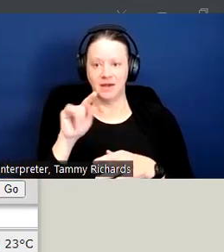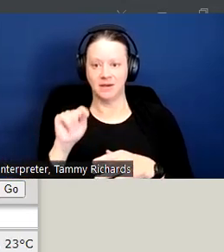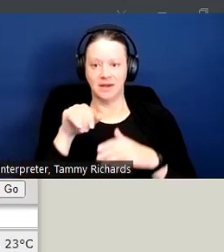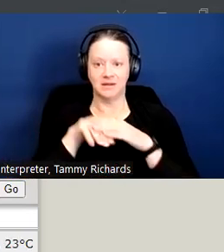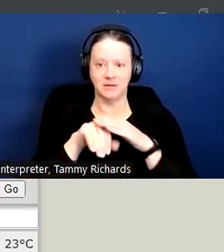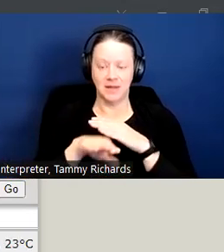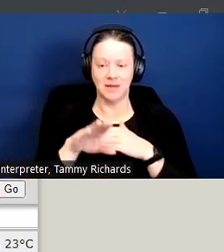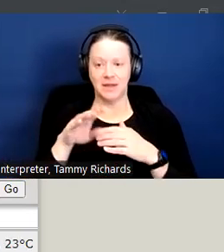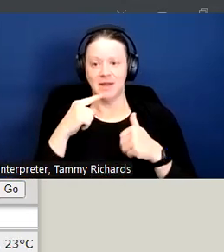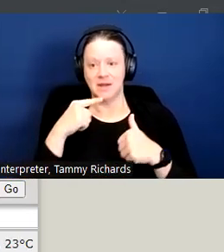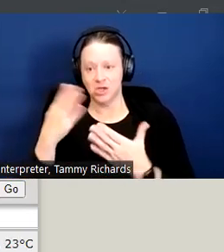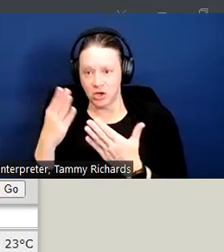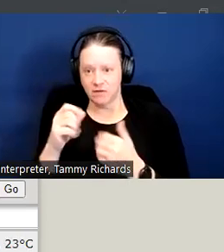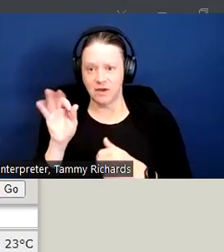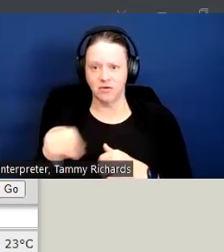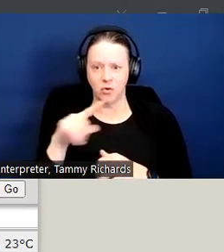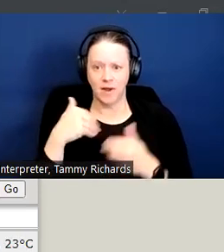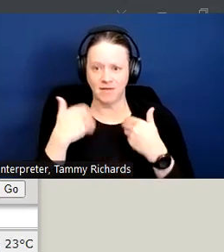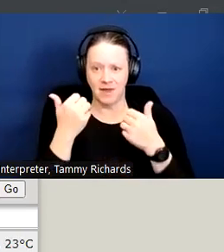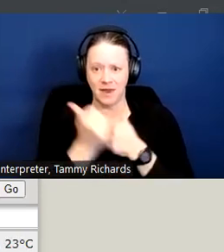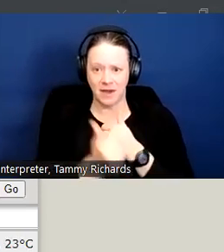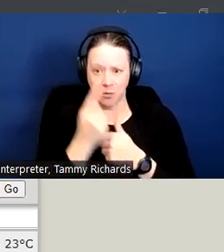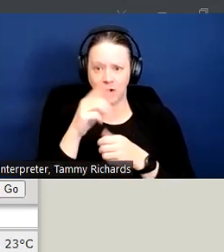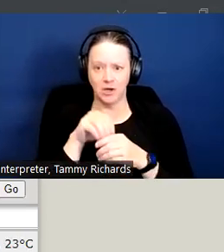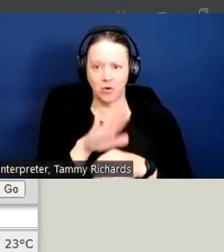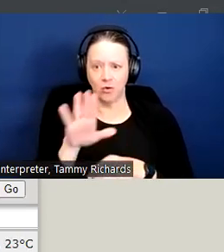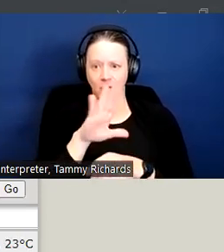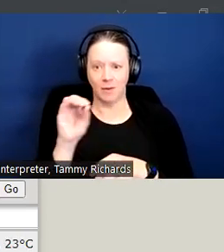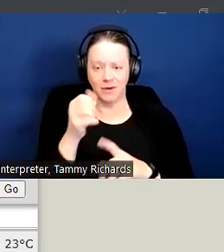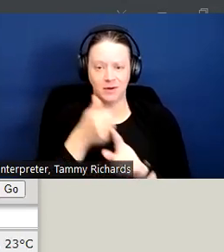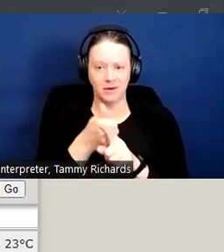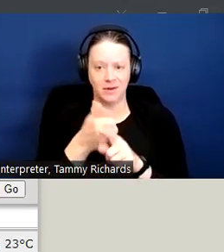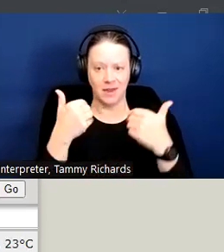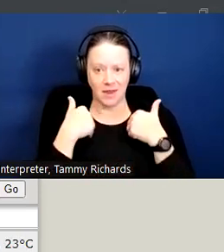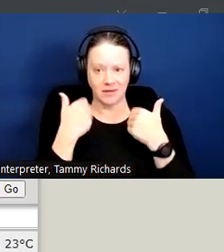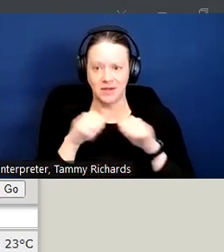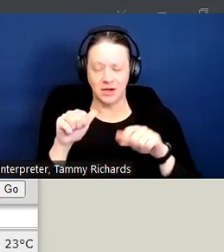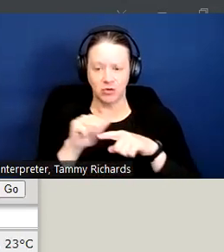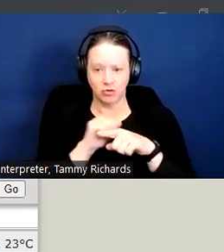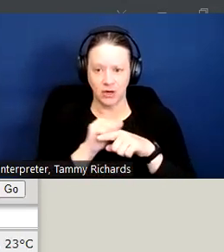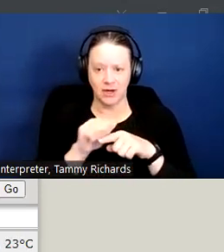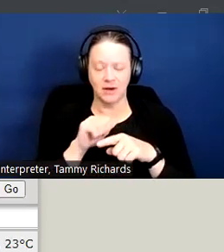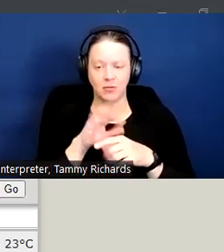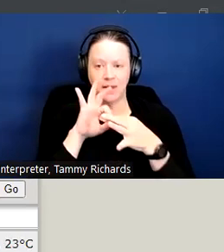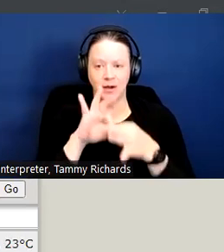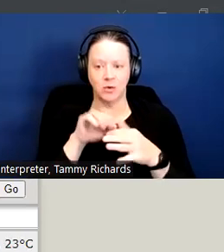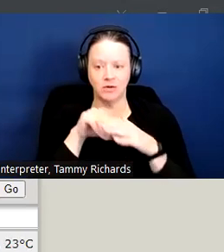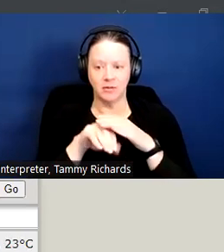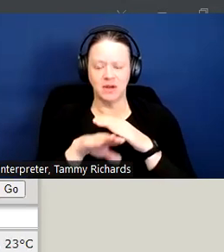Initiative. If you have anyone in your company that has any training in accessibility, they can do